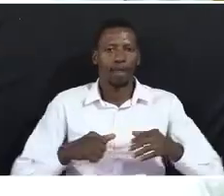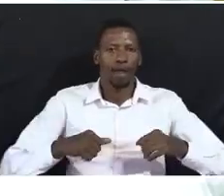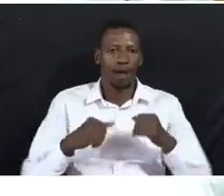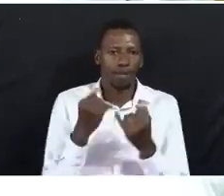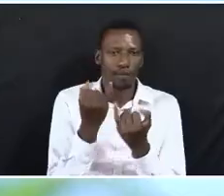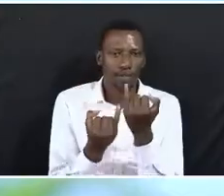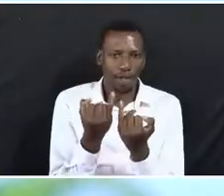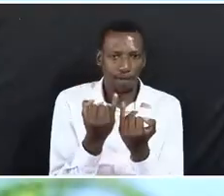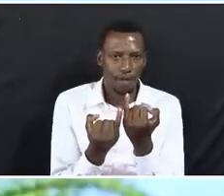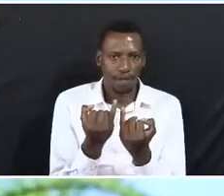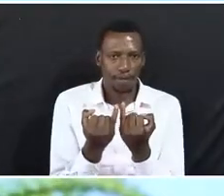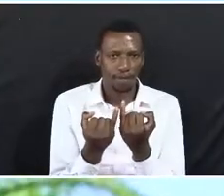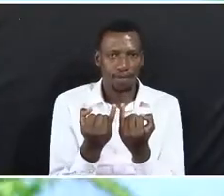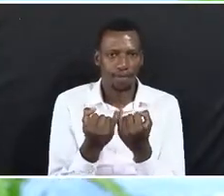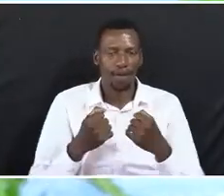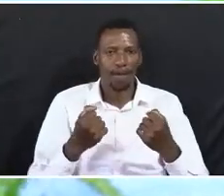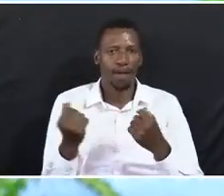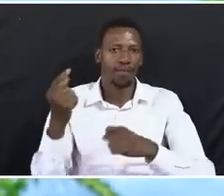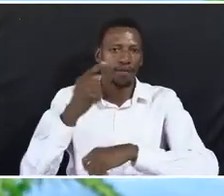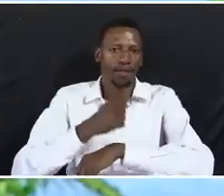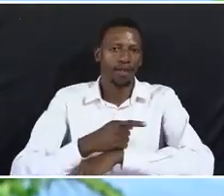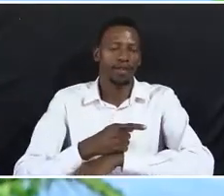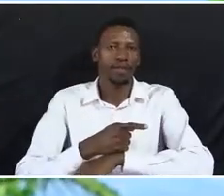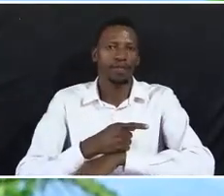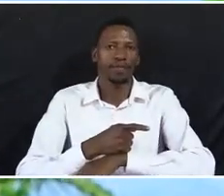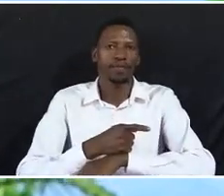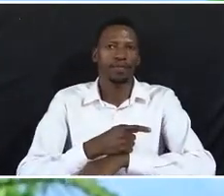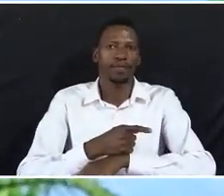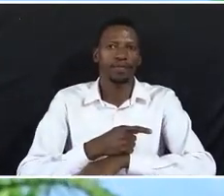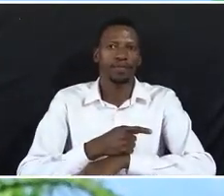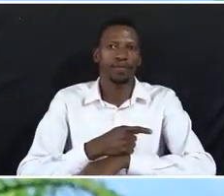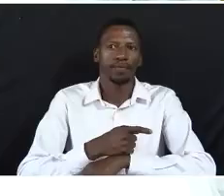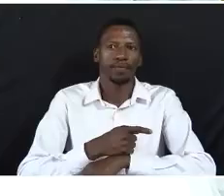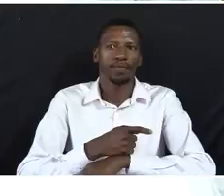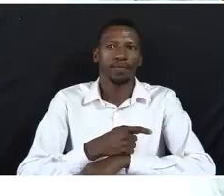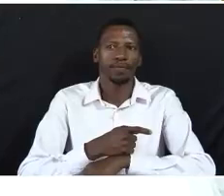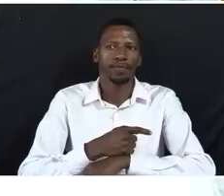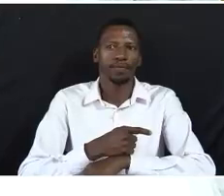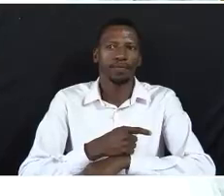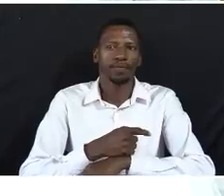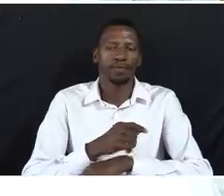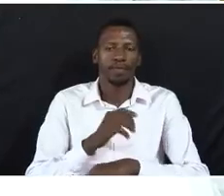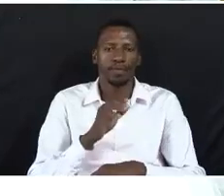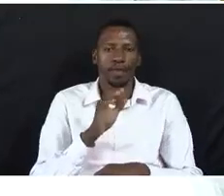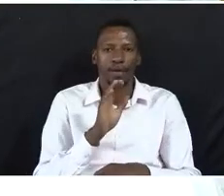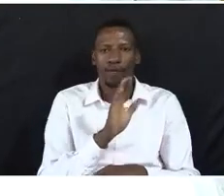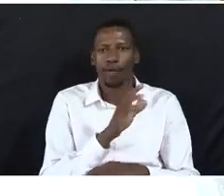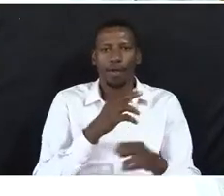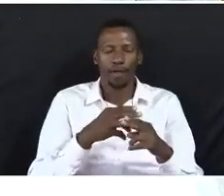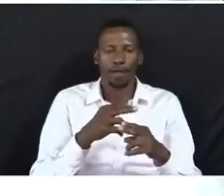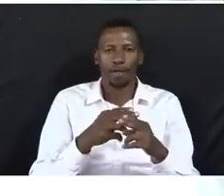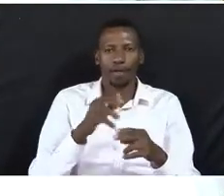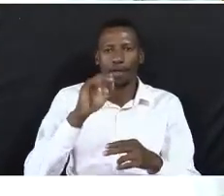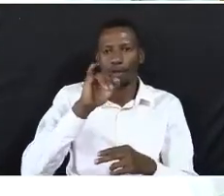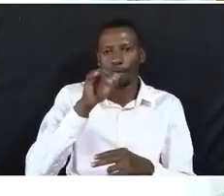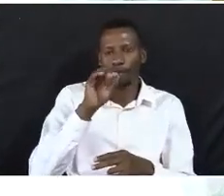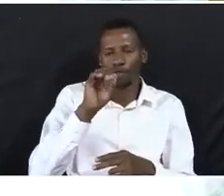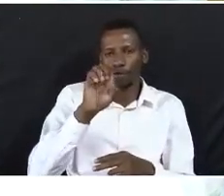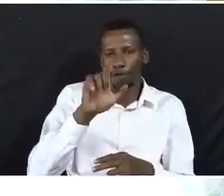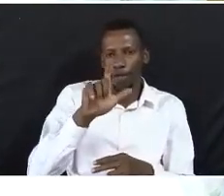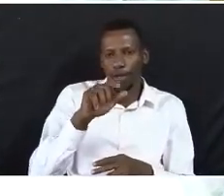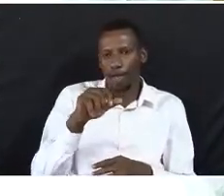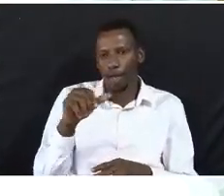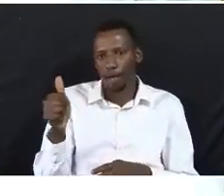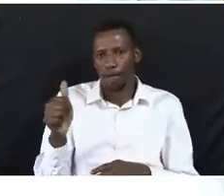Sabbath. Happy day. Happy day. Happy. My name is Jewel Ndege. My name is Jason